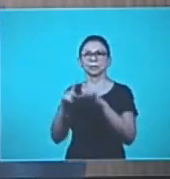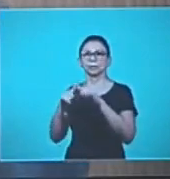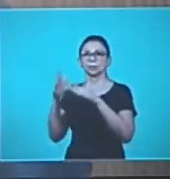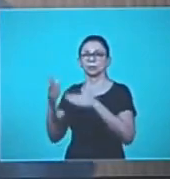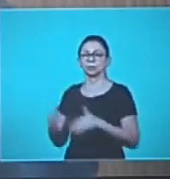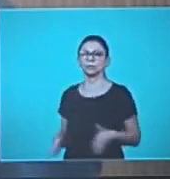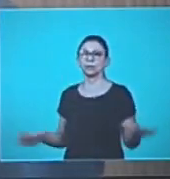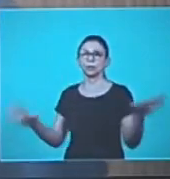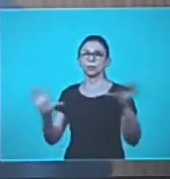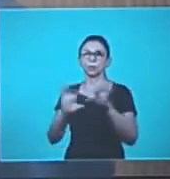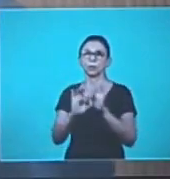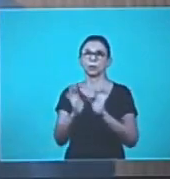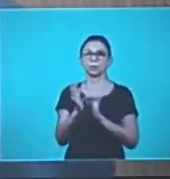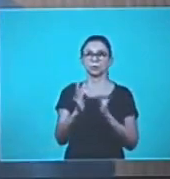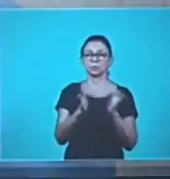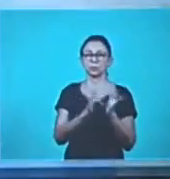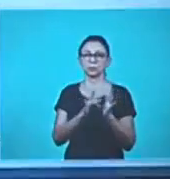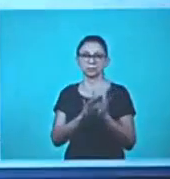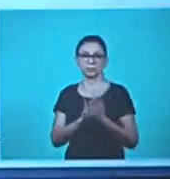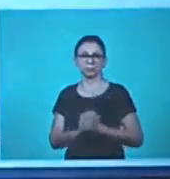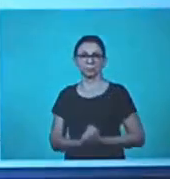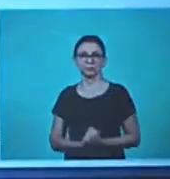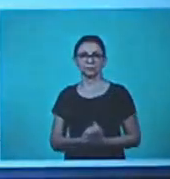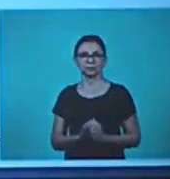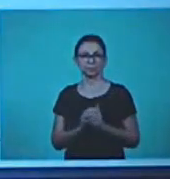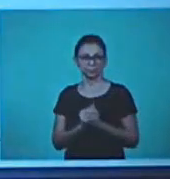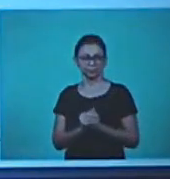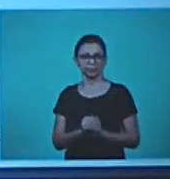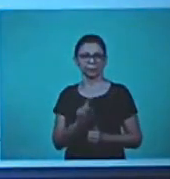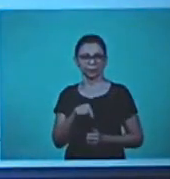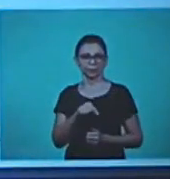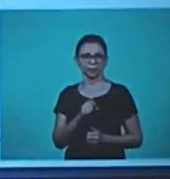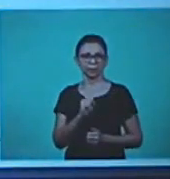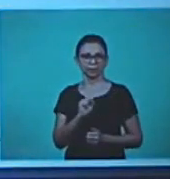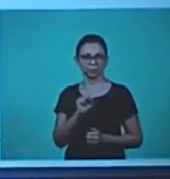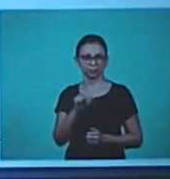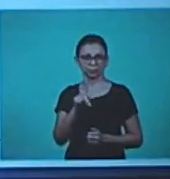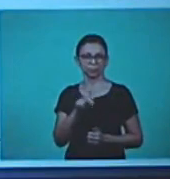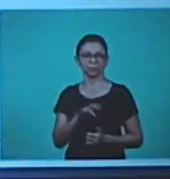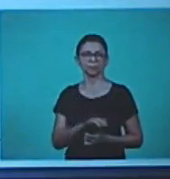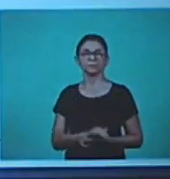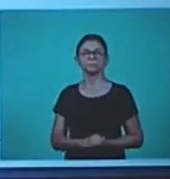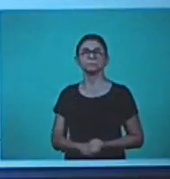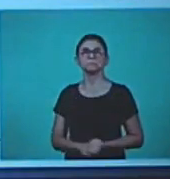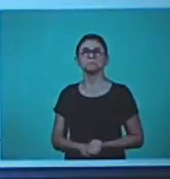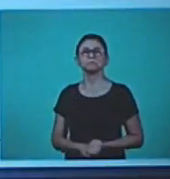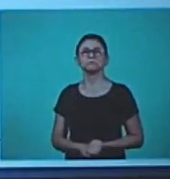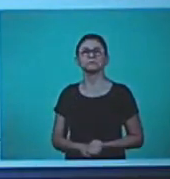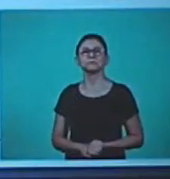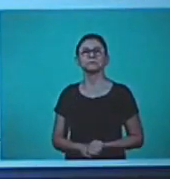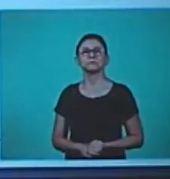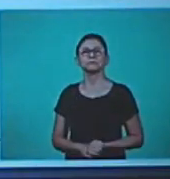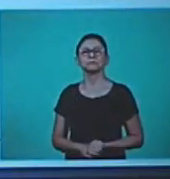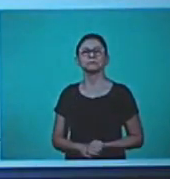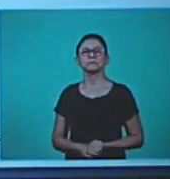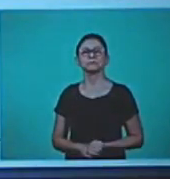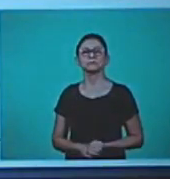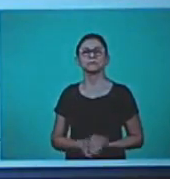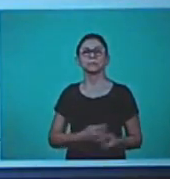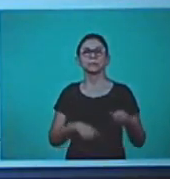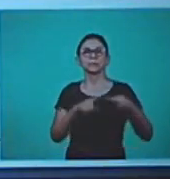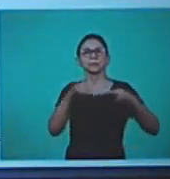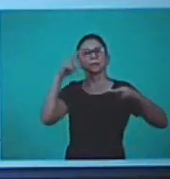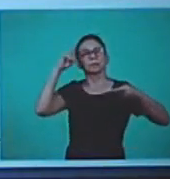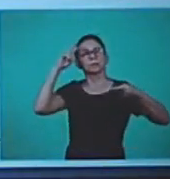his bride, who's the faithful church. Amen. Is that it? Can the brethren from the church confirm? So what